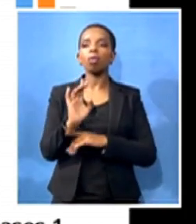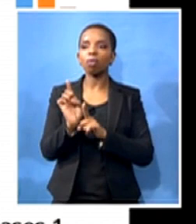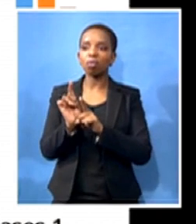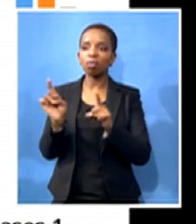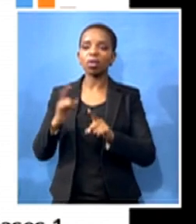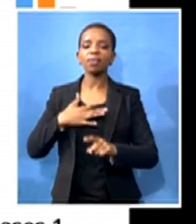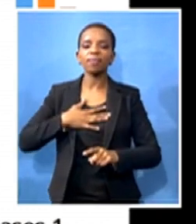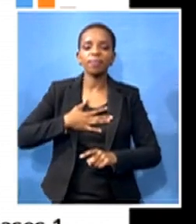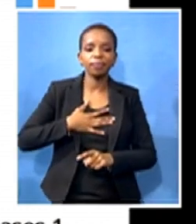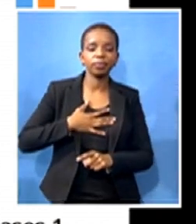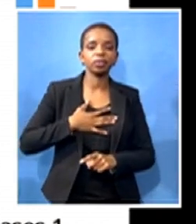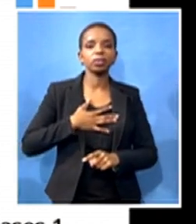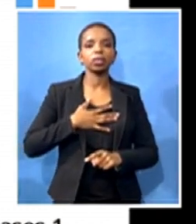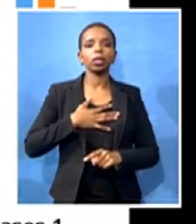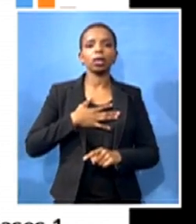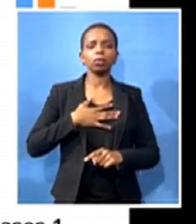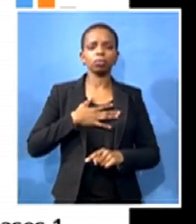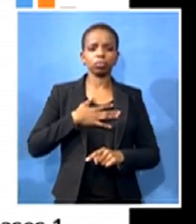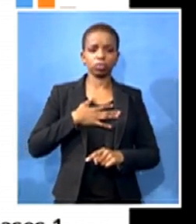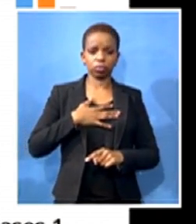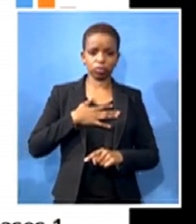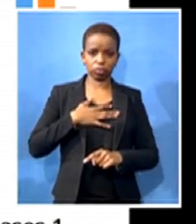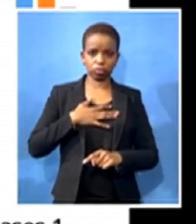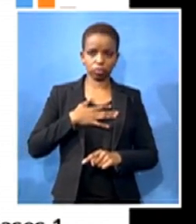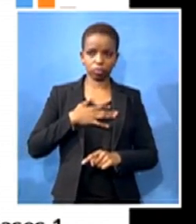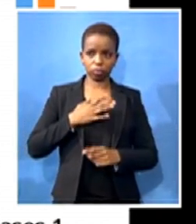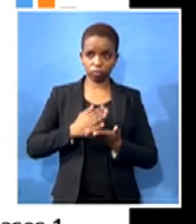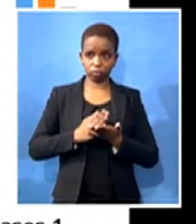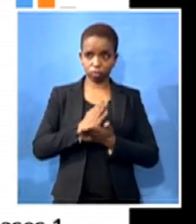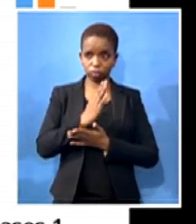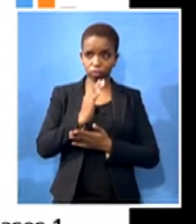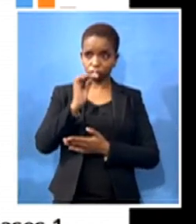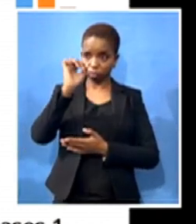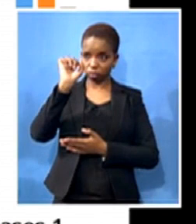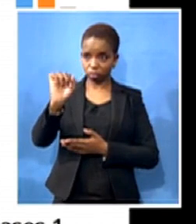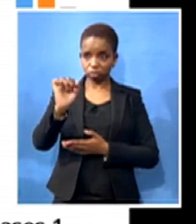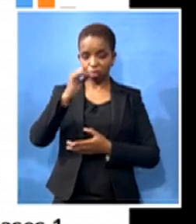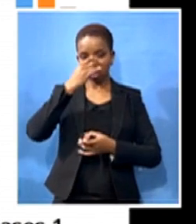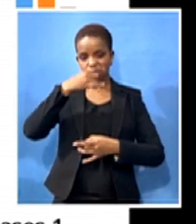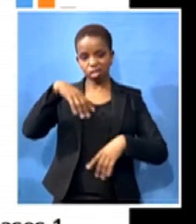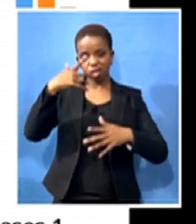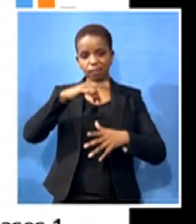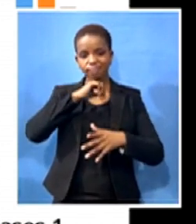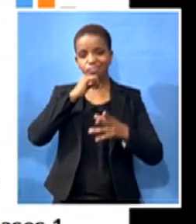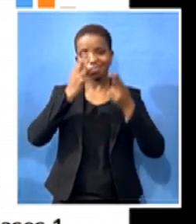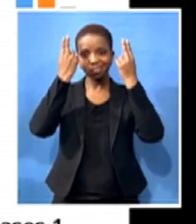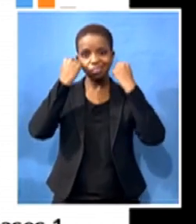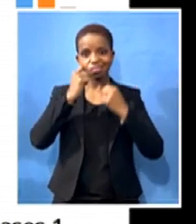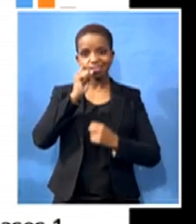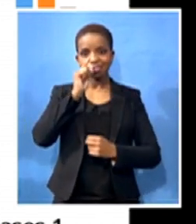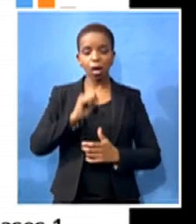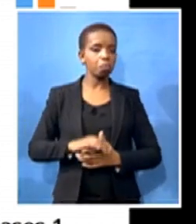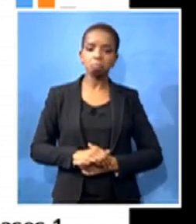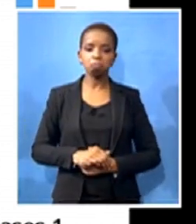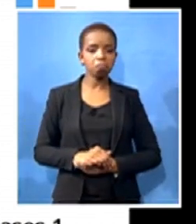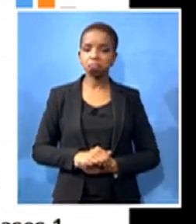sacrifice their human rights. And you can see there's quite a dip there, whereas as women have